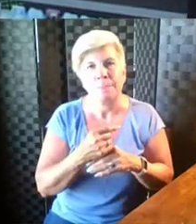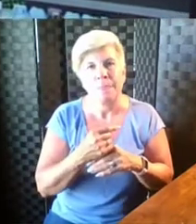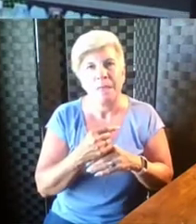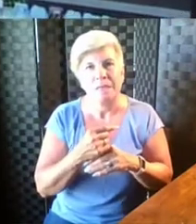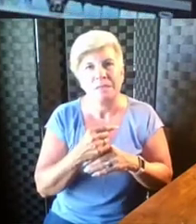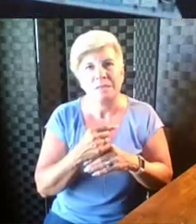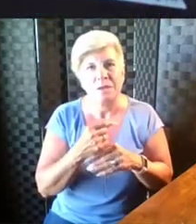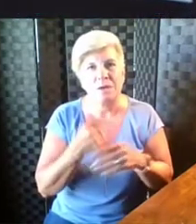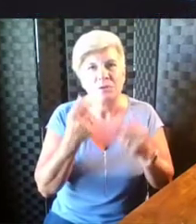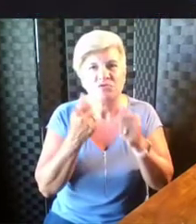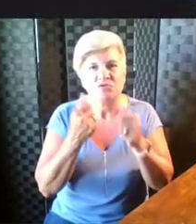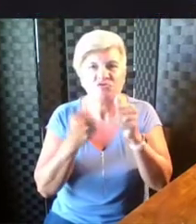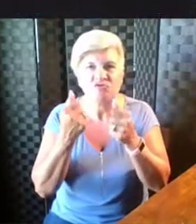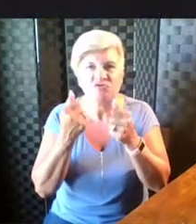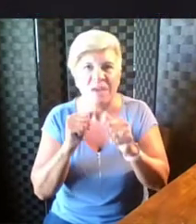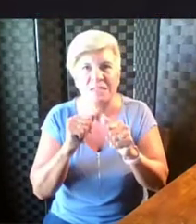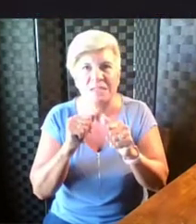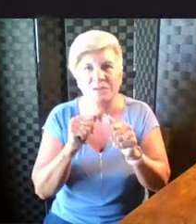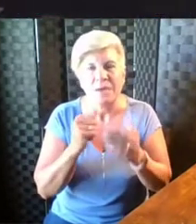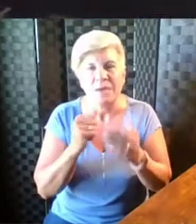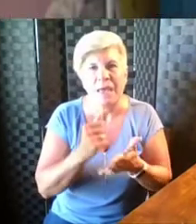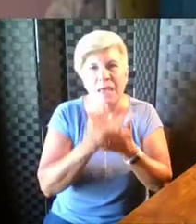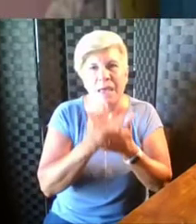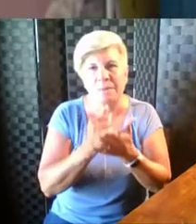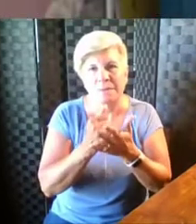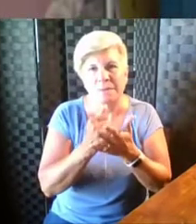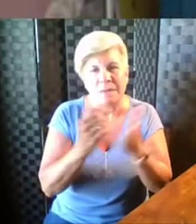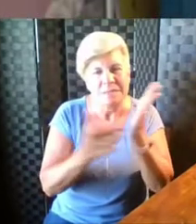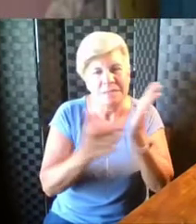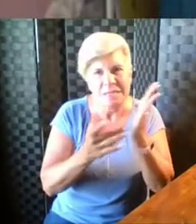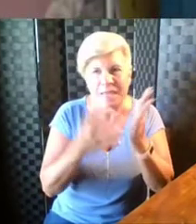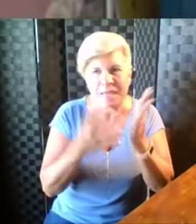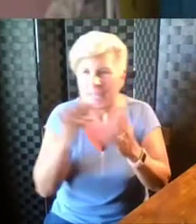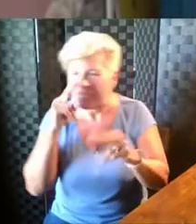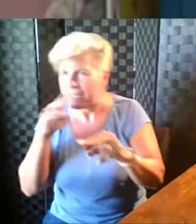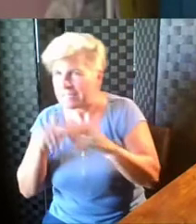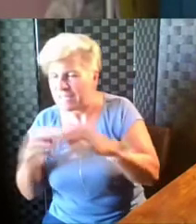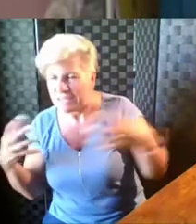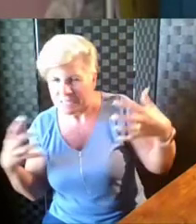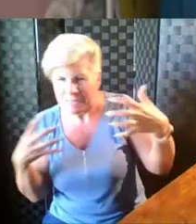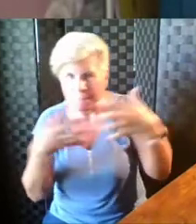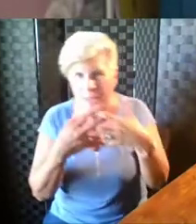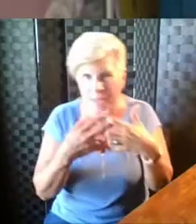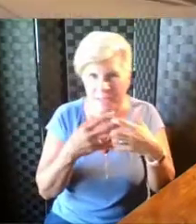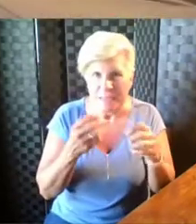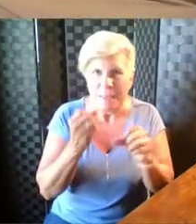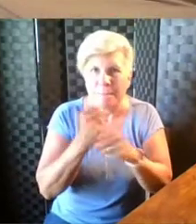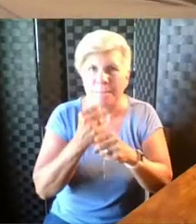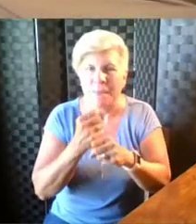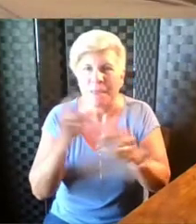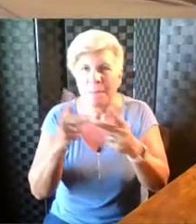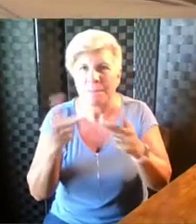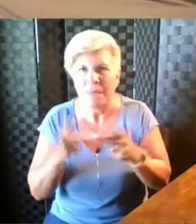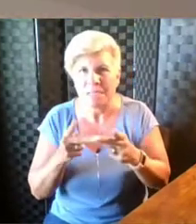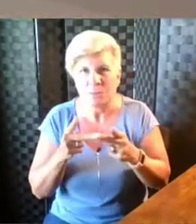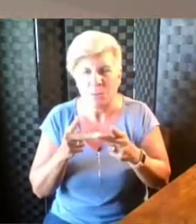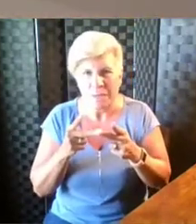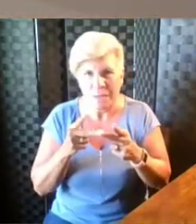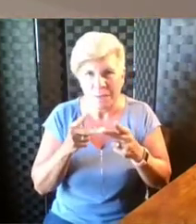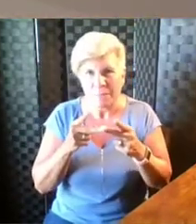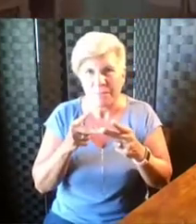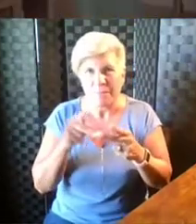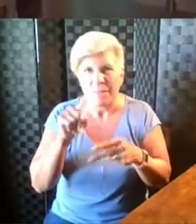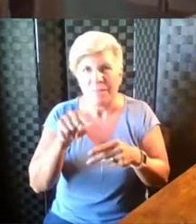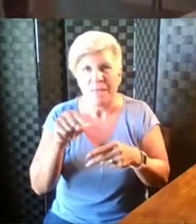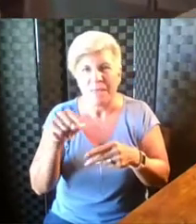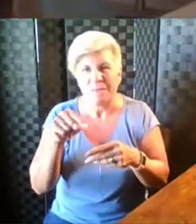pursuit of games. The idea was to combine technology and entertainment and to create a place where engineers could benefit from working